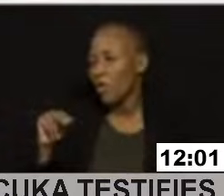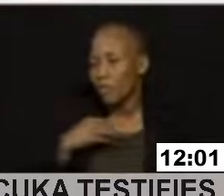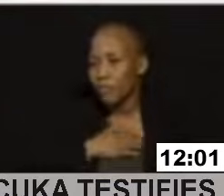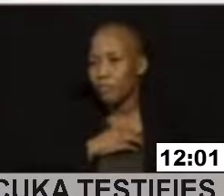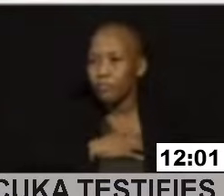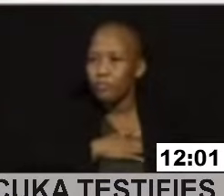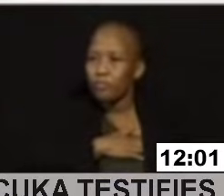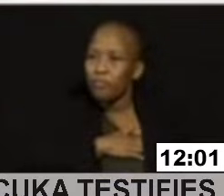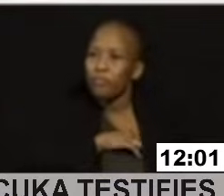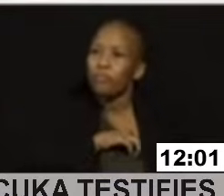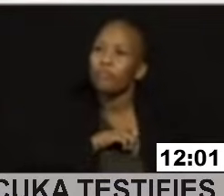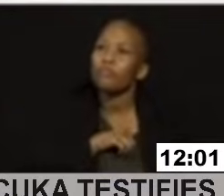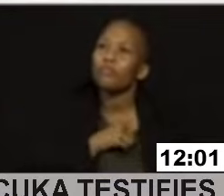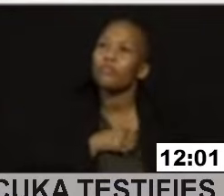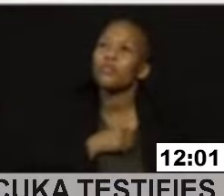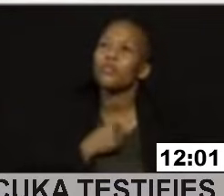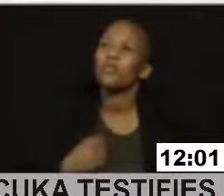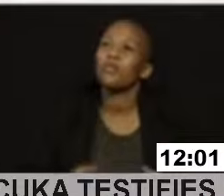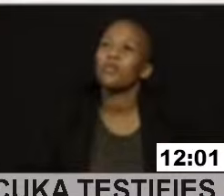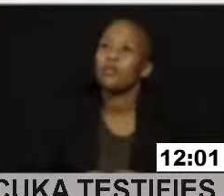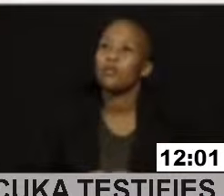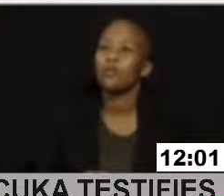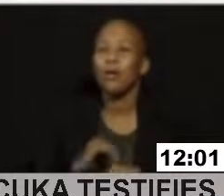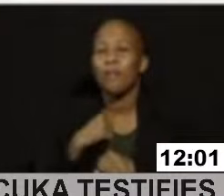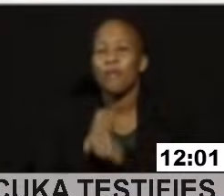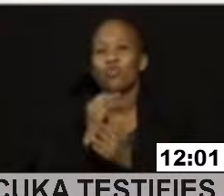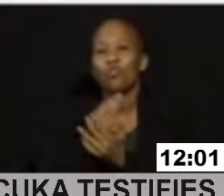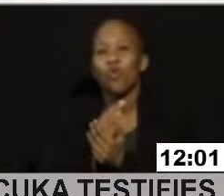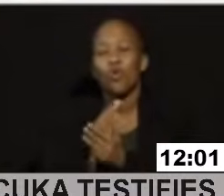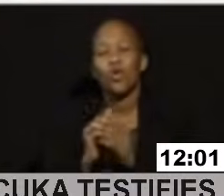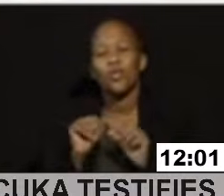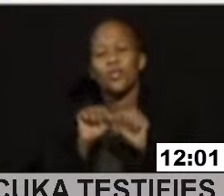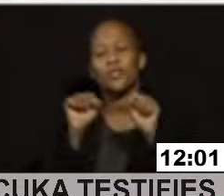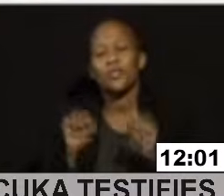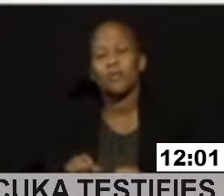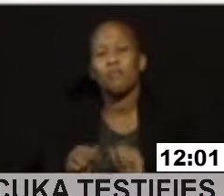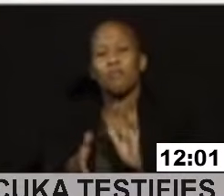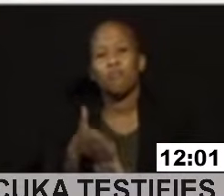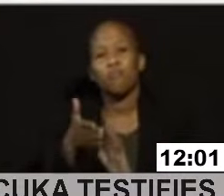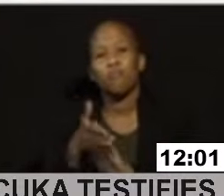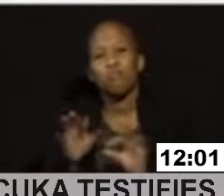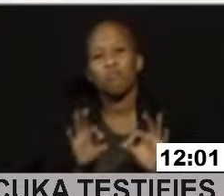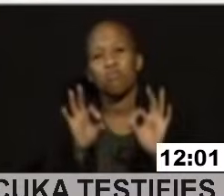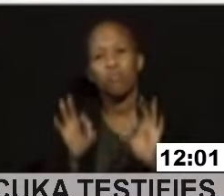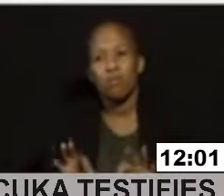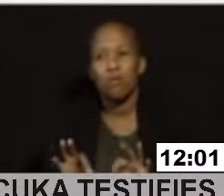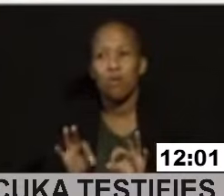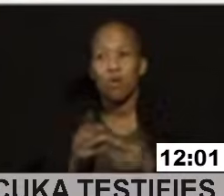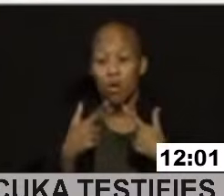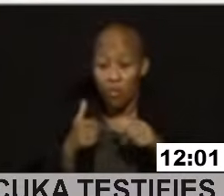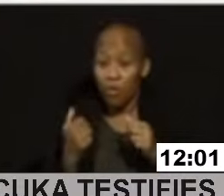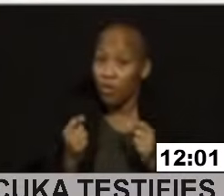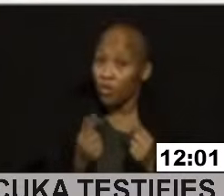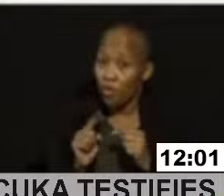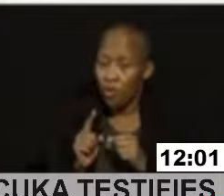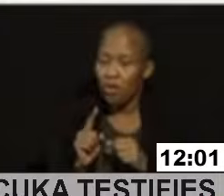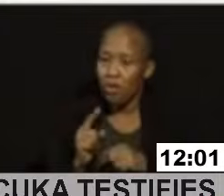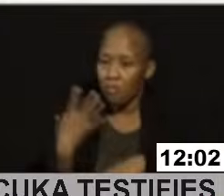to ensure that there is smooth functioning of the system, it's very important that you work very closely with the Minister.